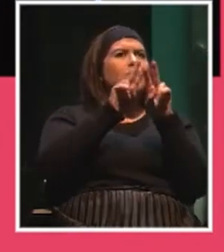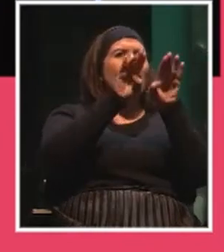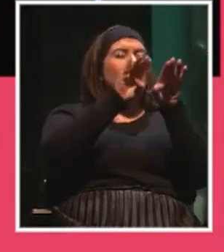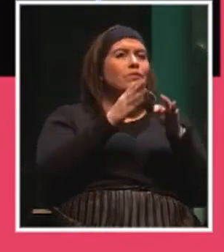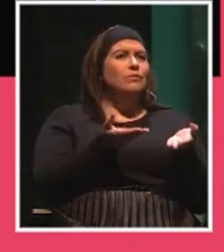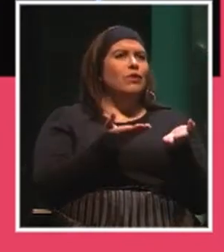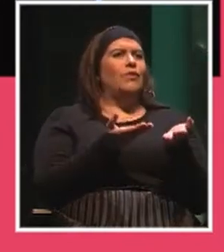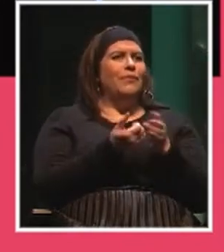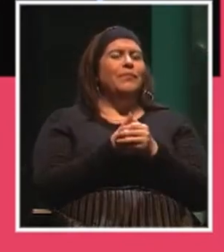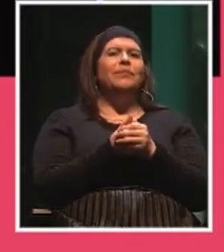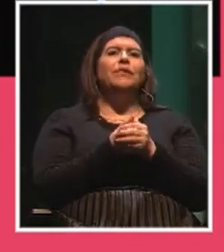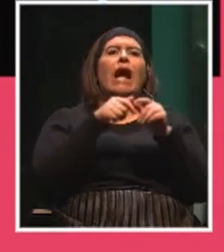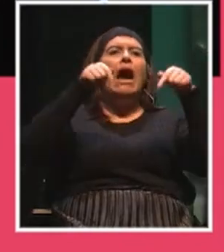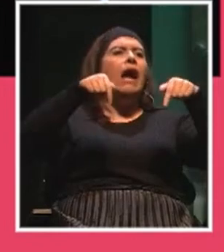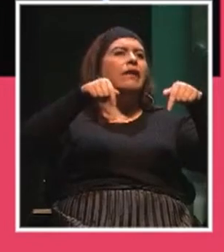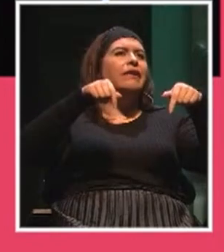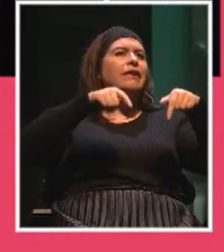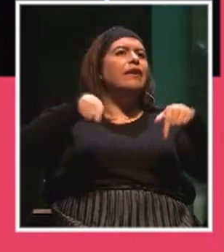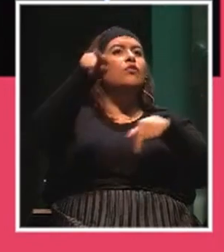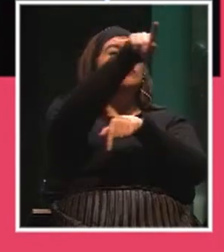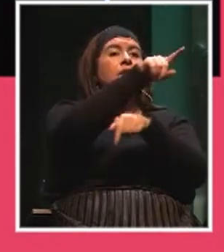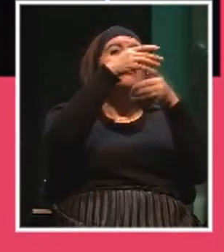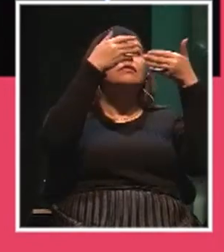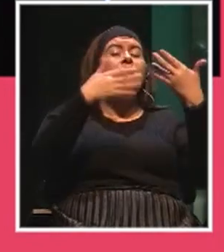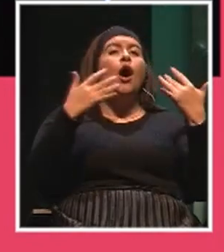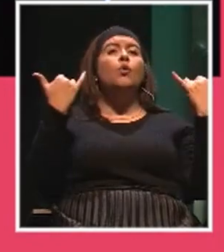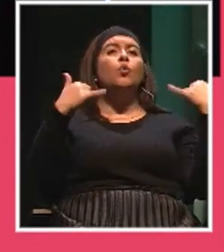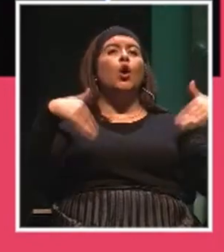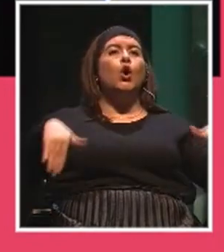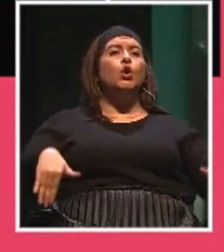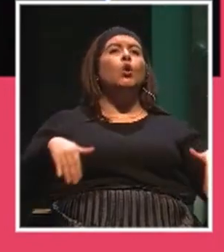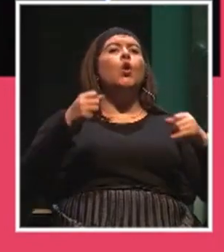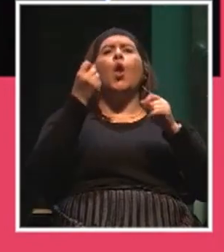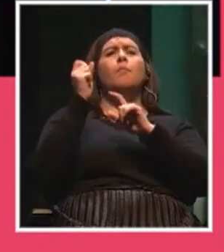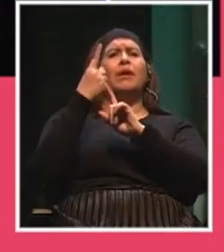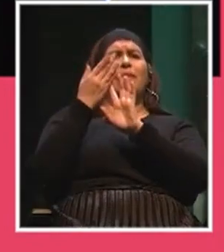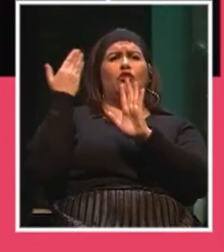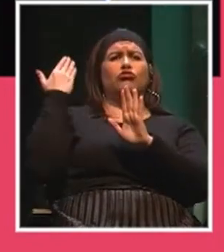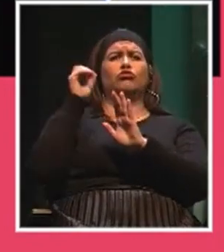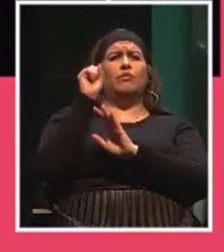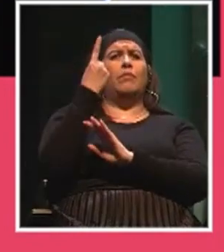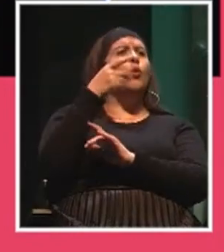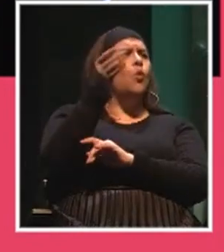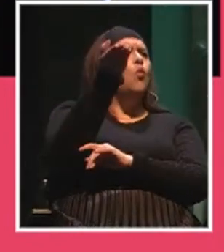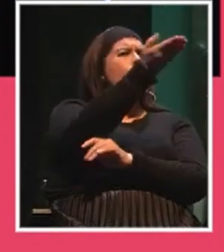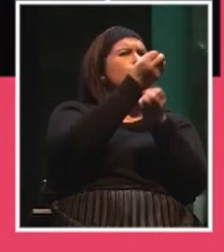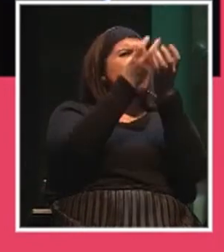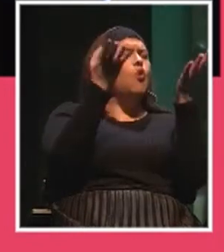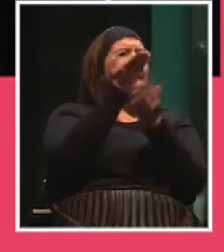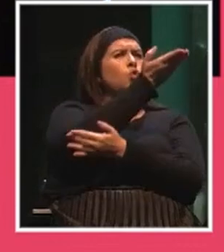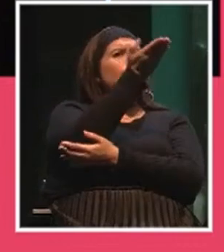many people here have actually watched Game of Thrones, the first Game of Thrones? All right, so a lot of you. The Red